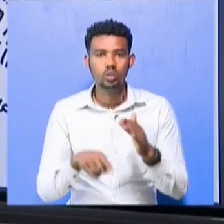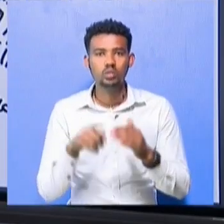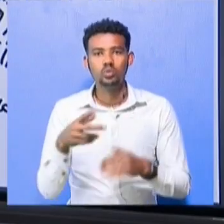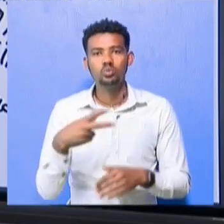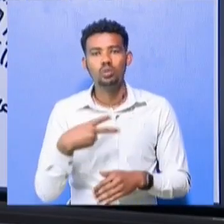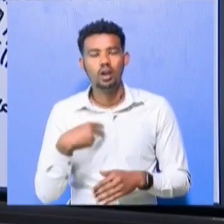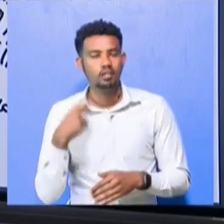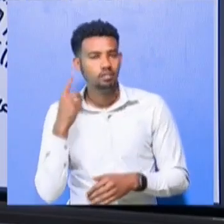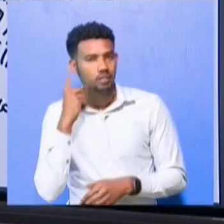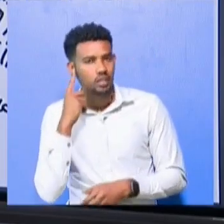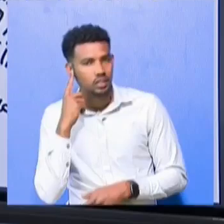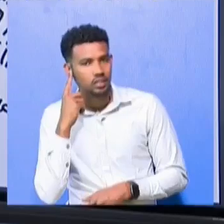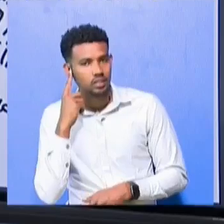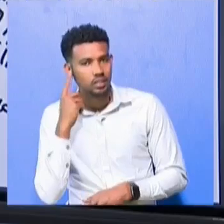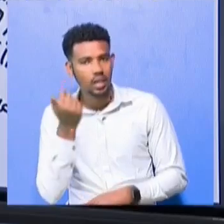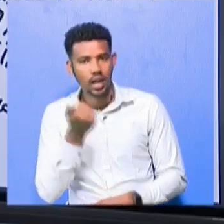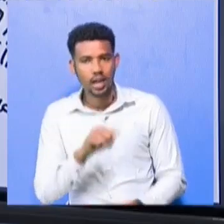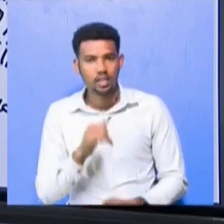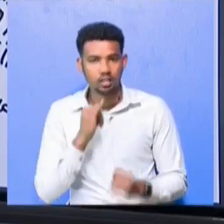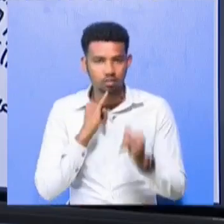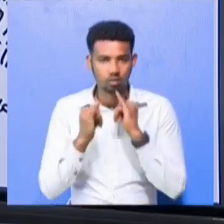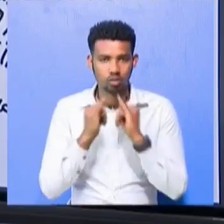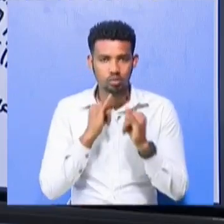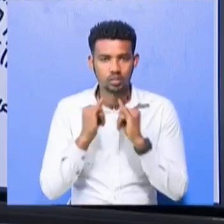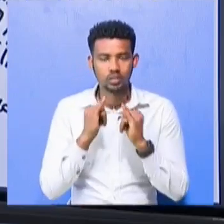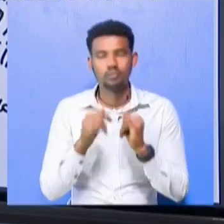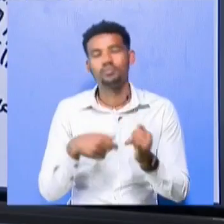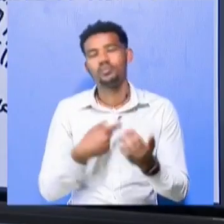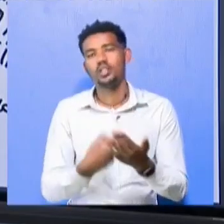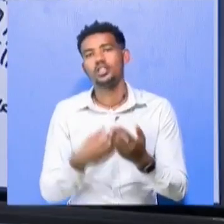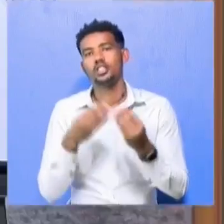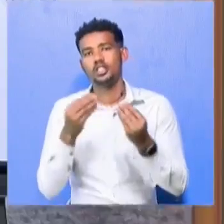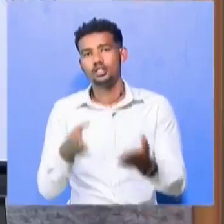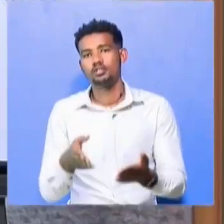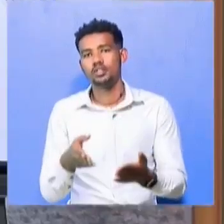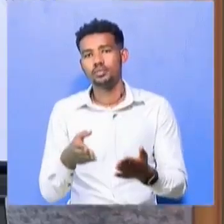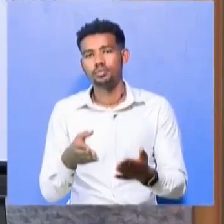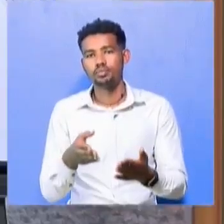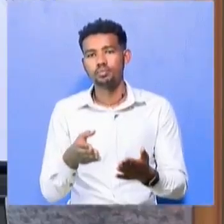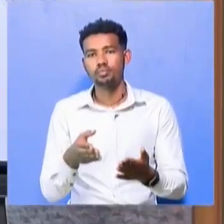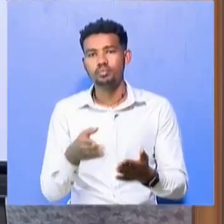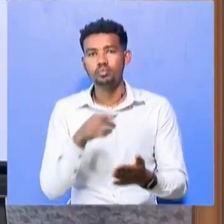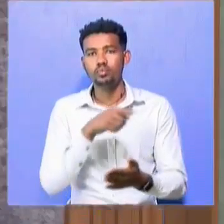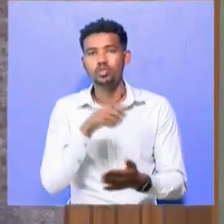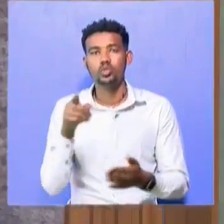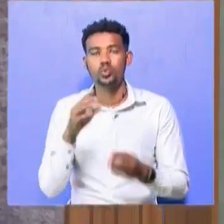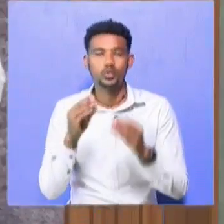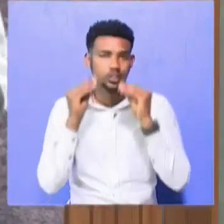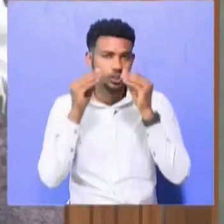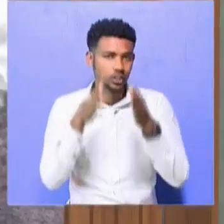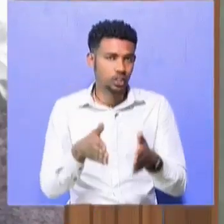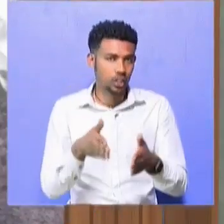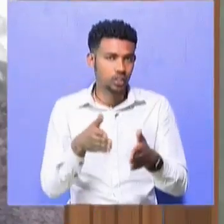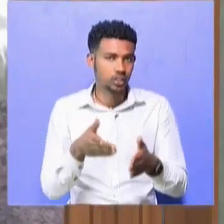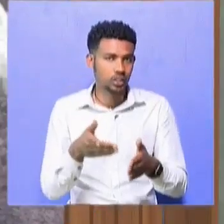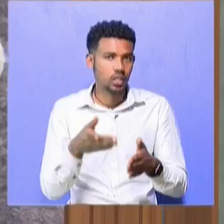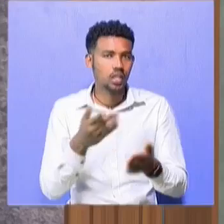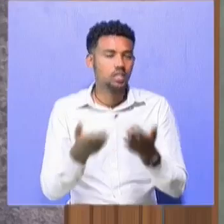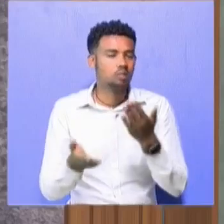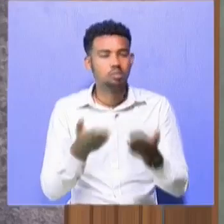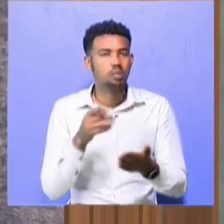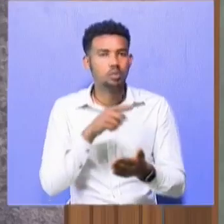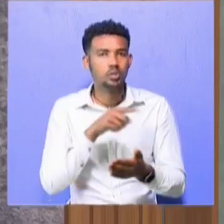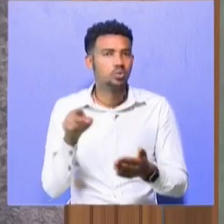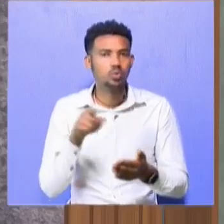heard, any information that's given by your teachers, is maybe